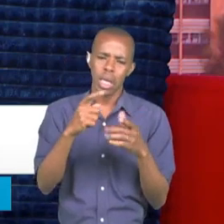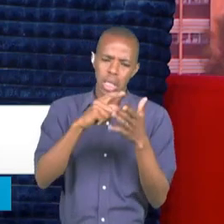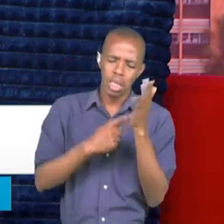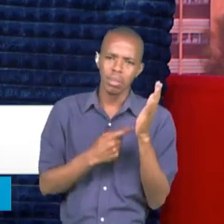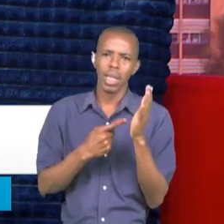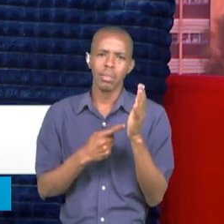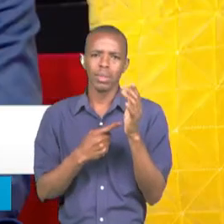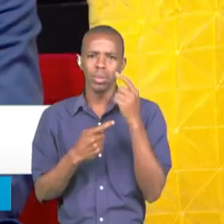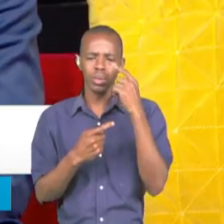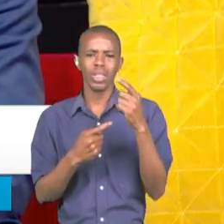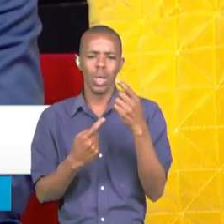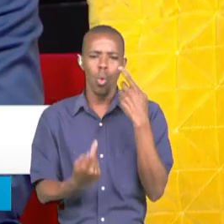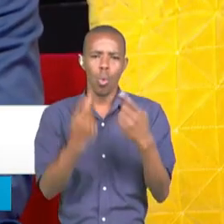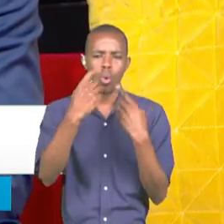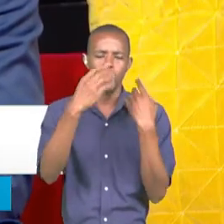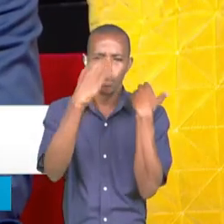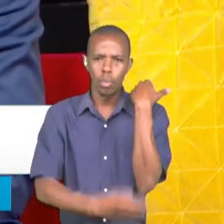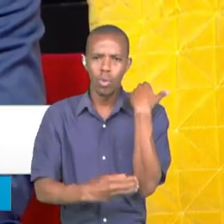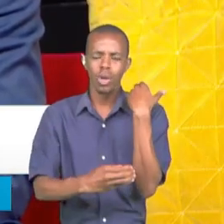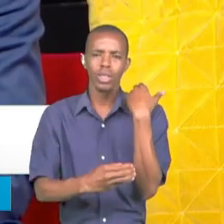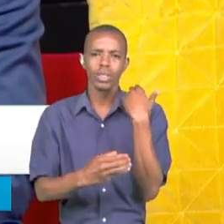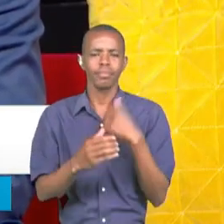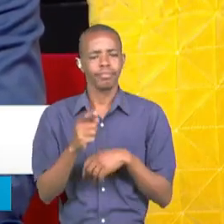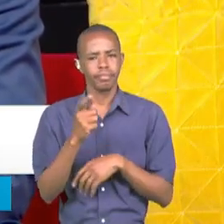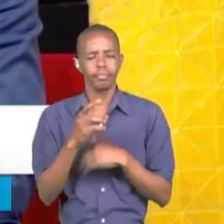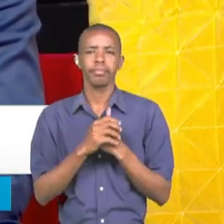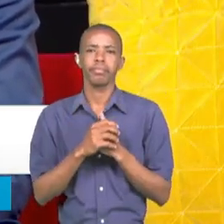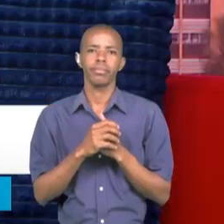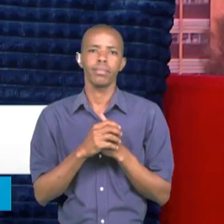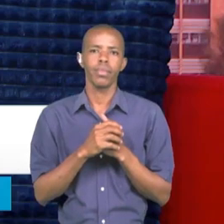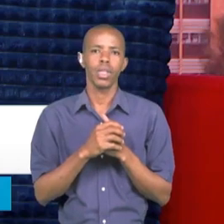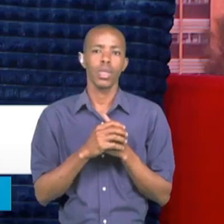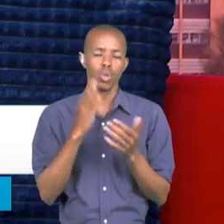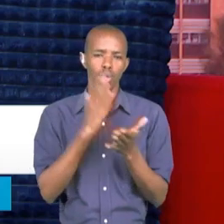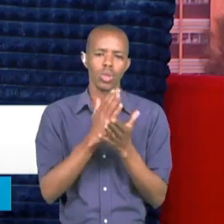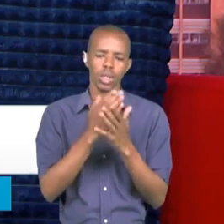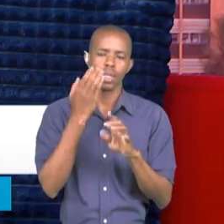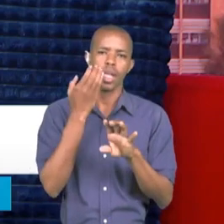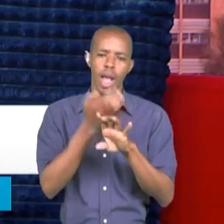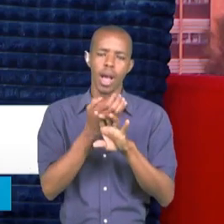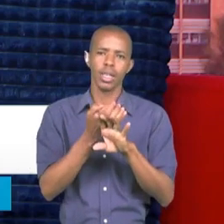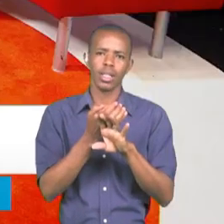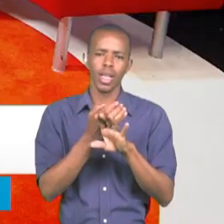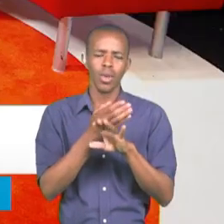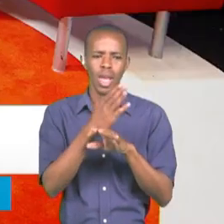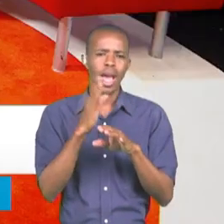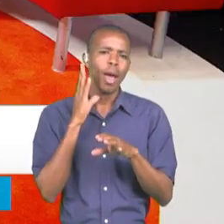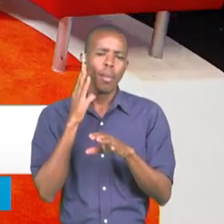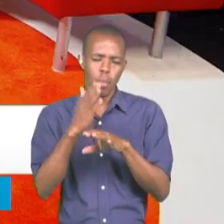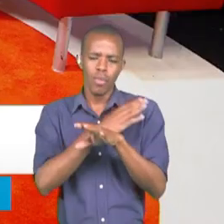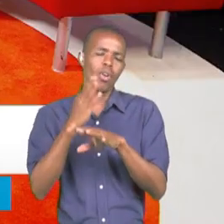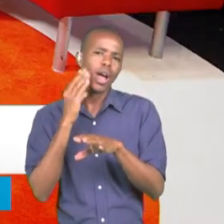kamera, inabidi client umemrudishia pesa yake. So it's very tricky. Okay. Have you experienced that? Have you given